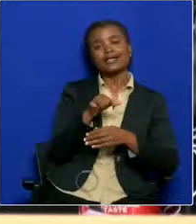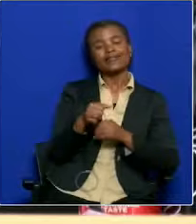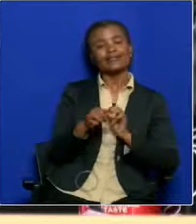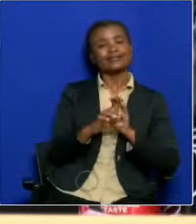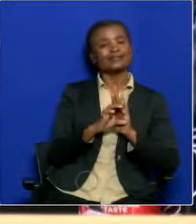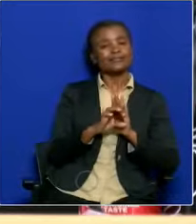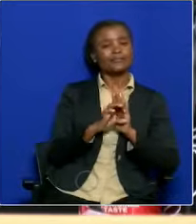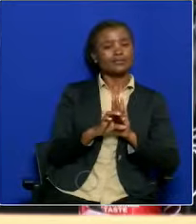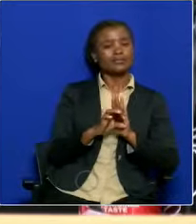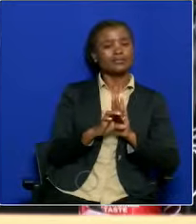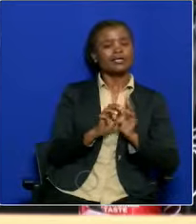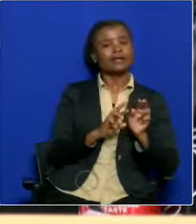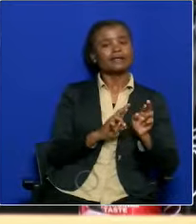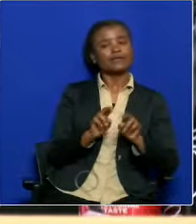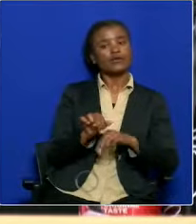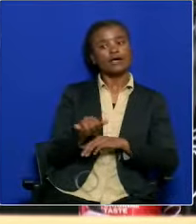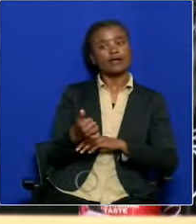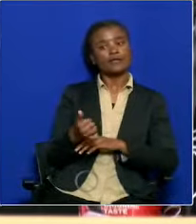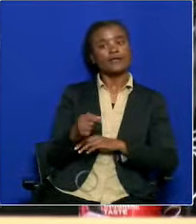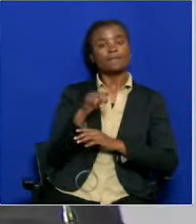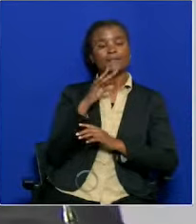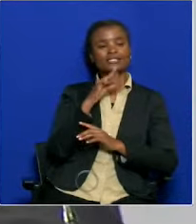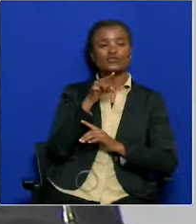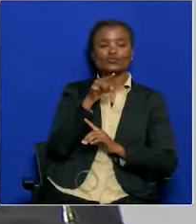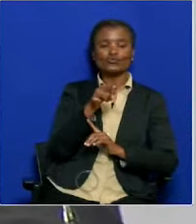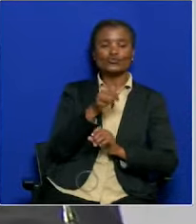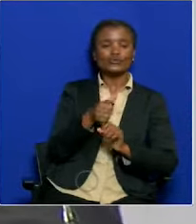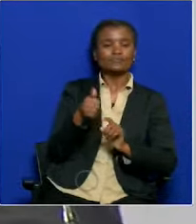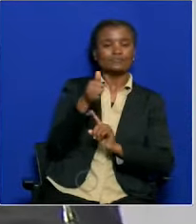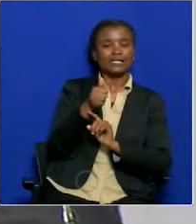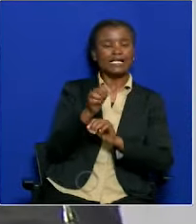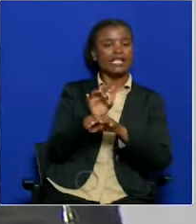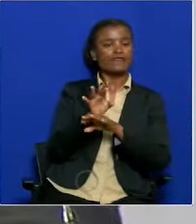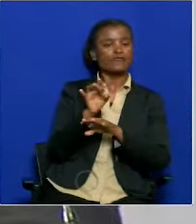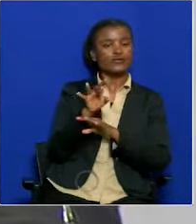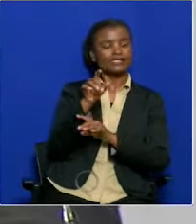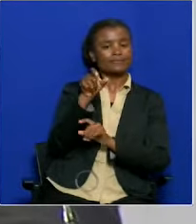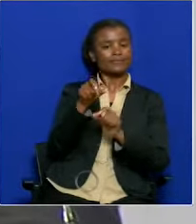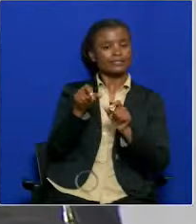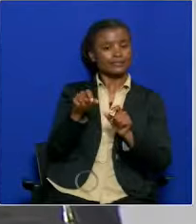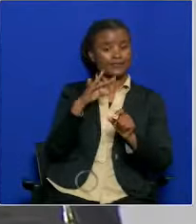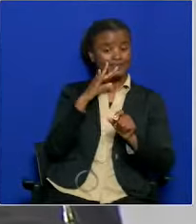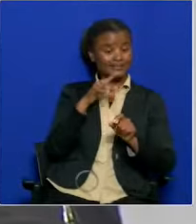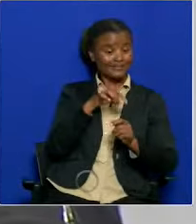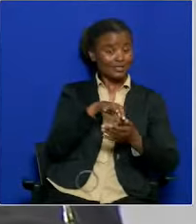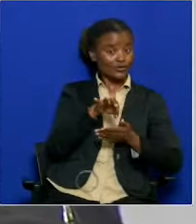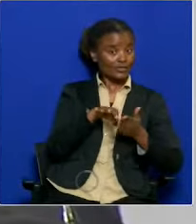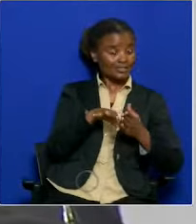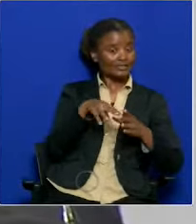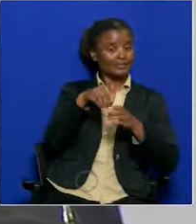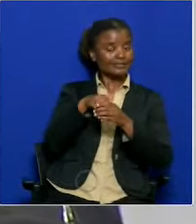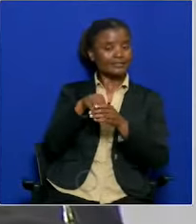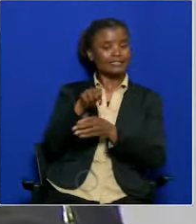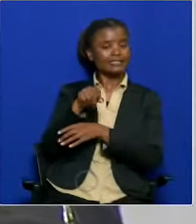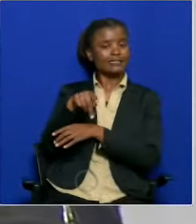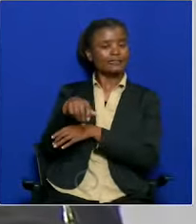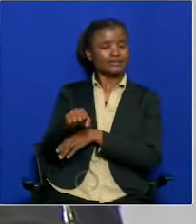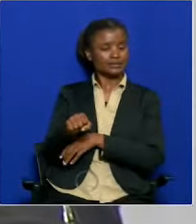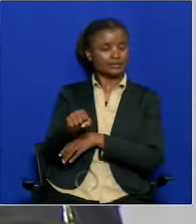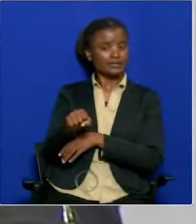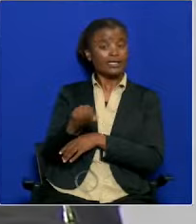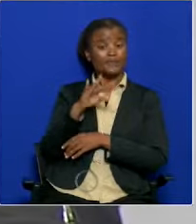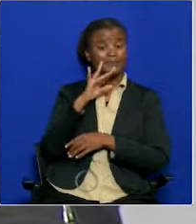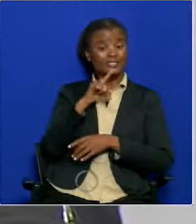you're an influential person within SAPS. This is a contractor within SAPS, and there's something inherently wrong with you taking loan from